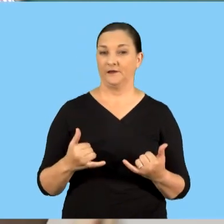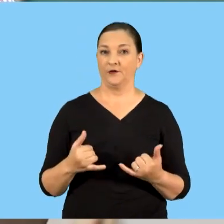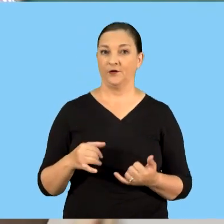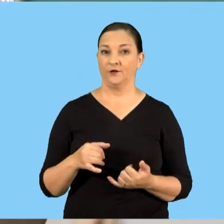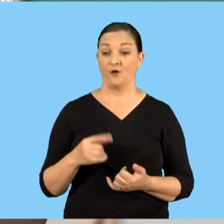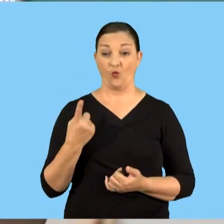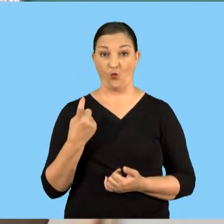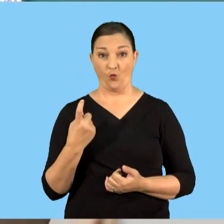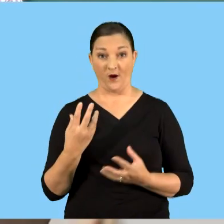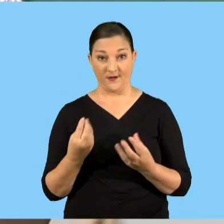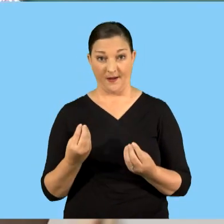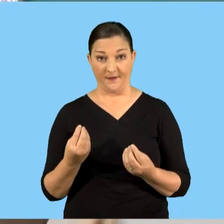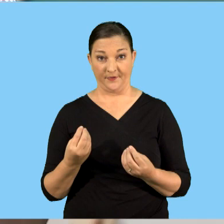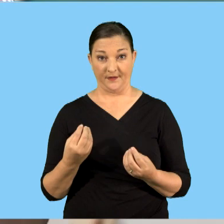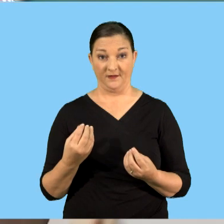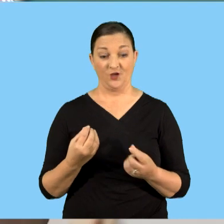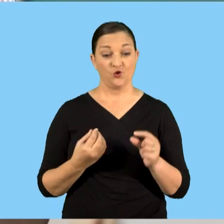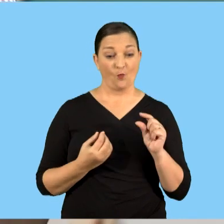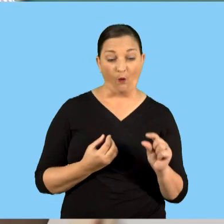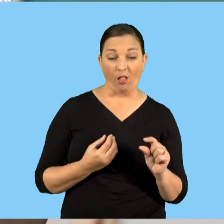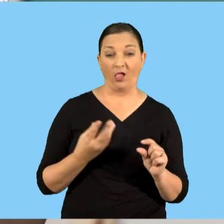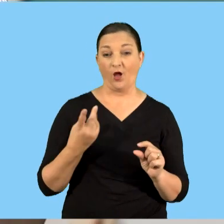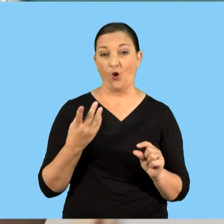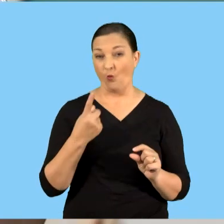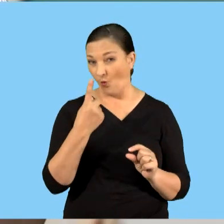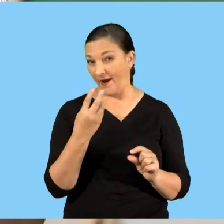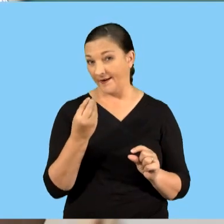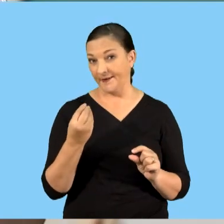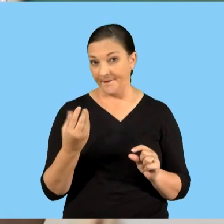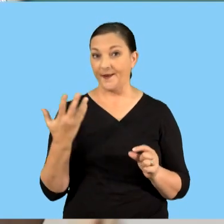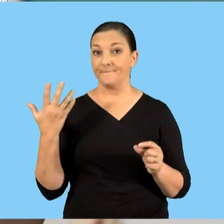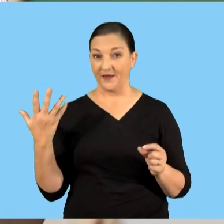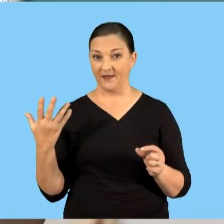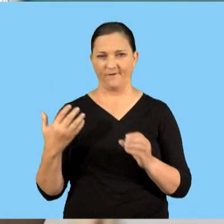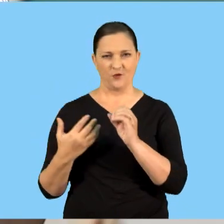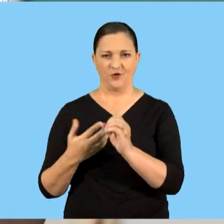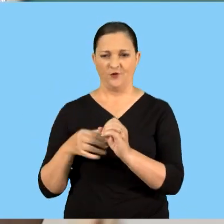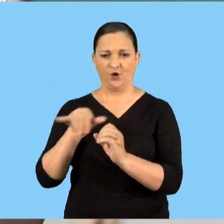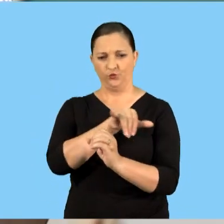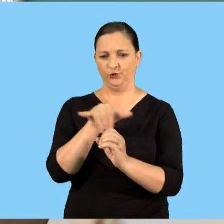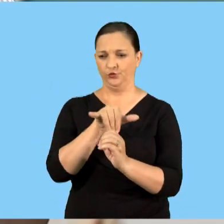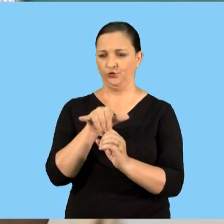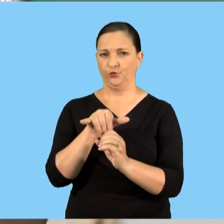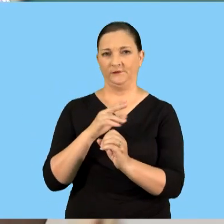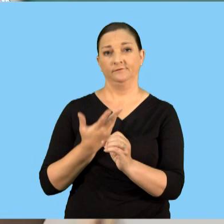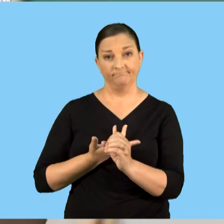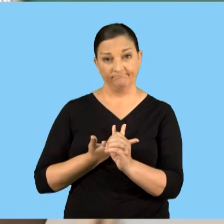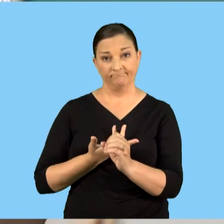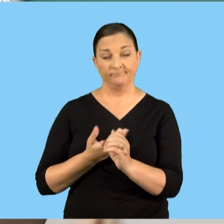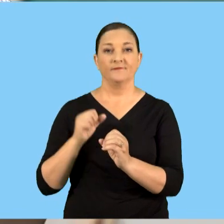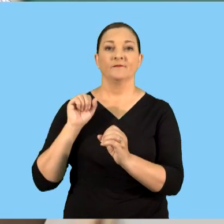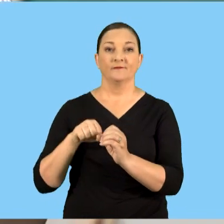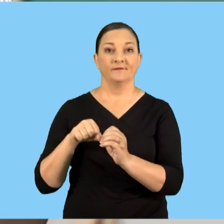a lot, because one of those numbers is smaller than 0 and the other number is bigger than 0. So which one is bigger and which one is